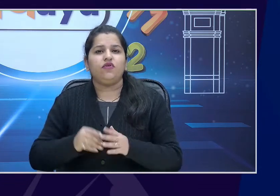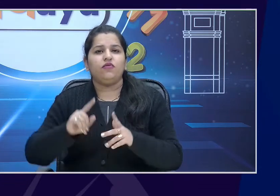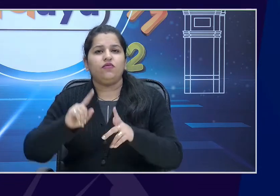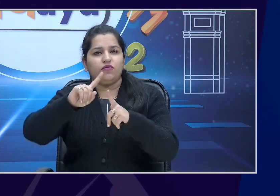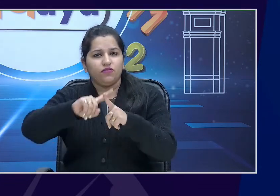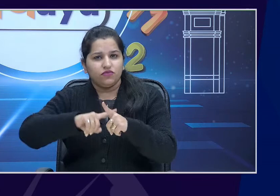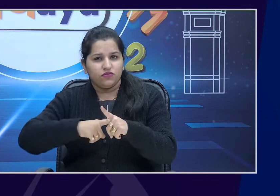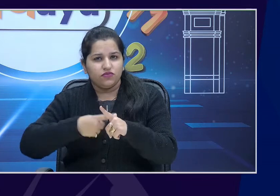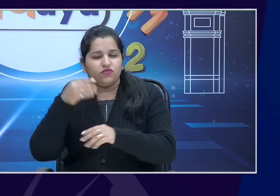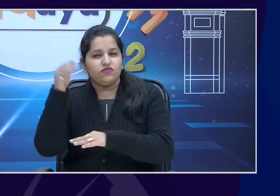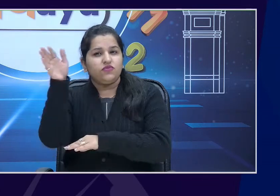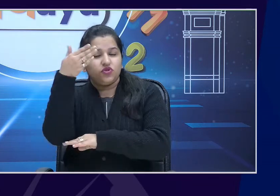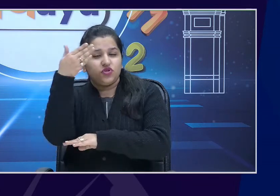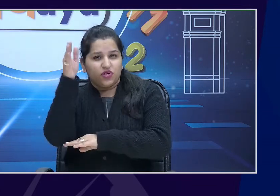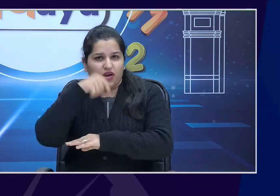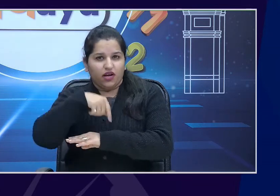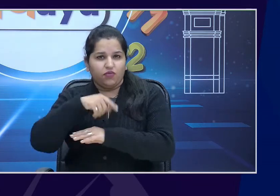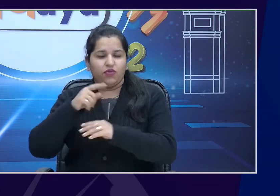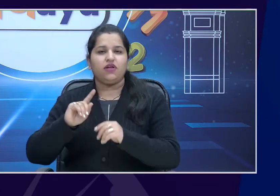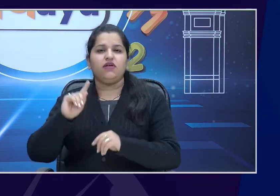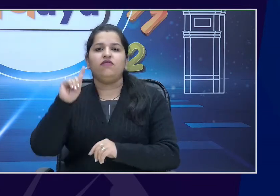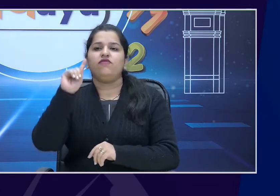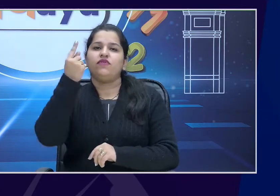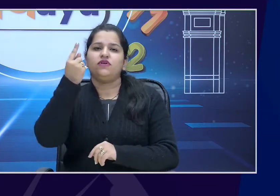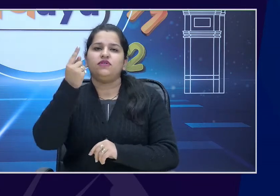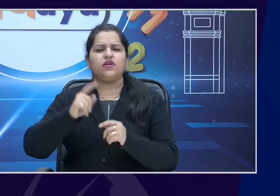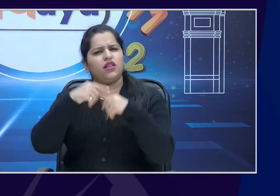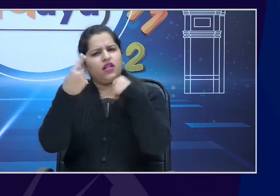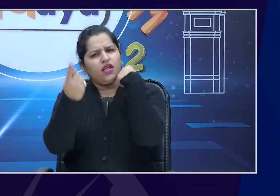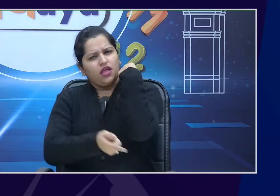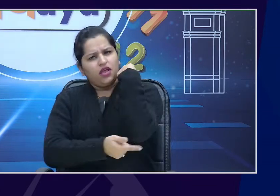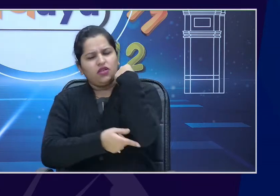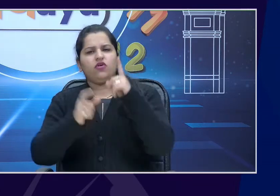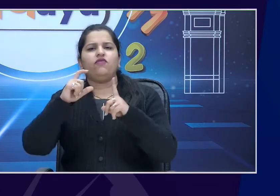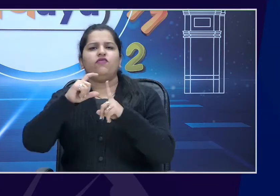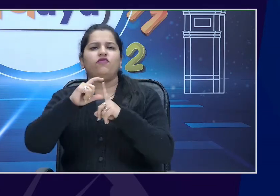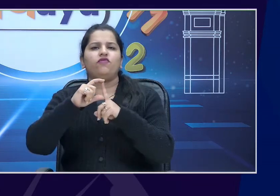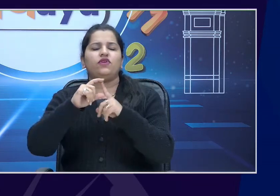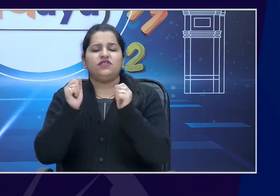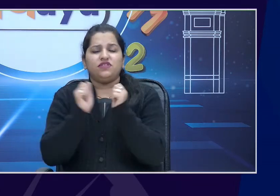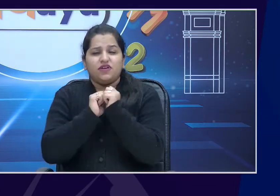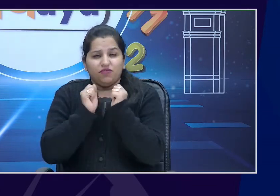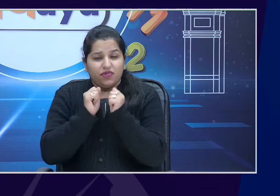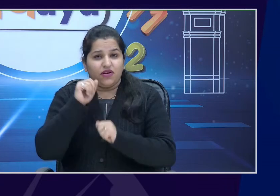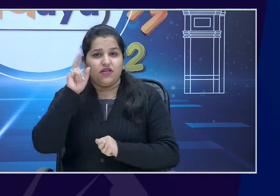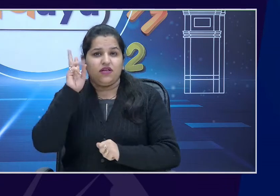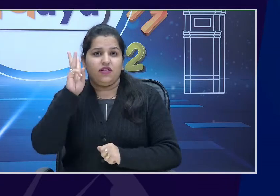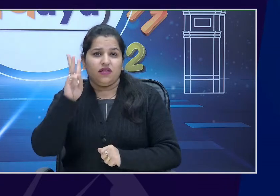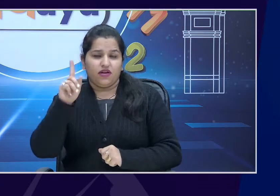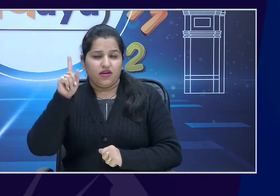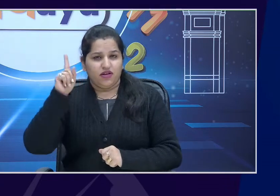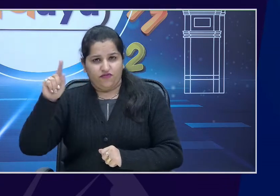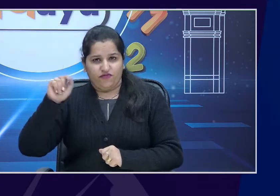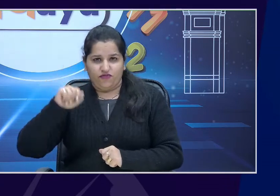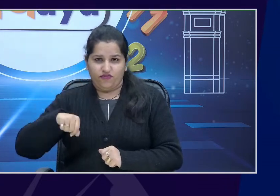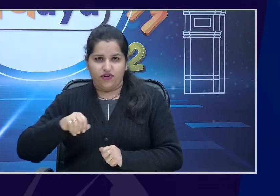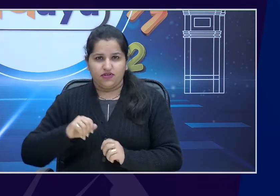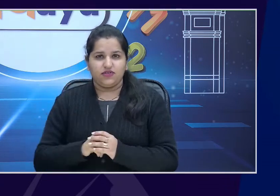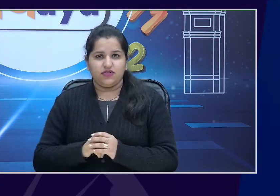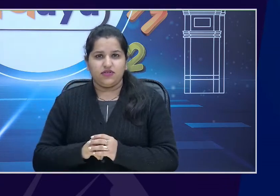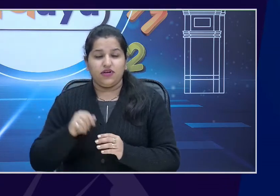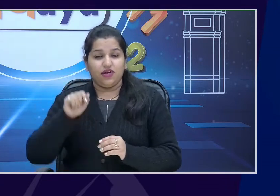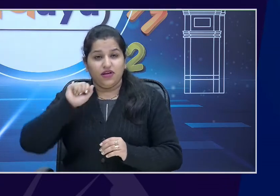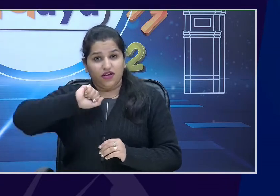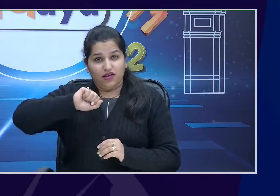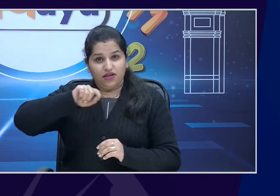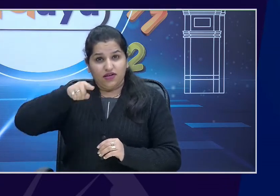1st and end in December 31st. Okay, so it is always, and diary will also have what to say, diaries